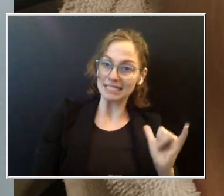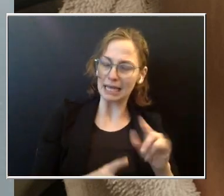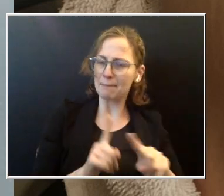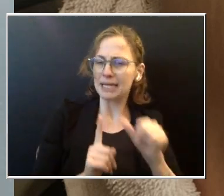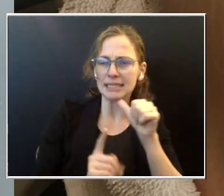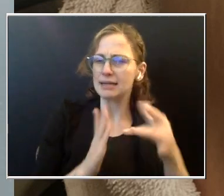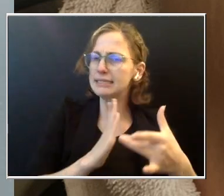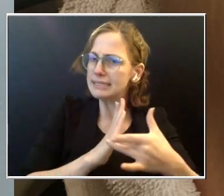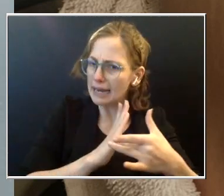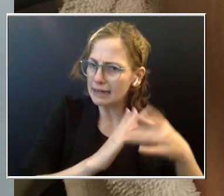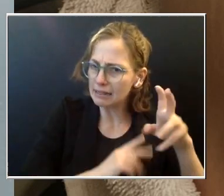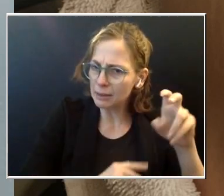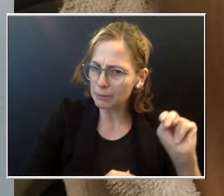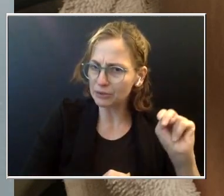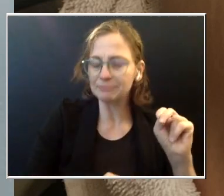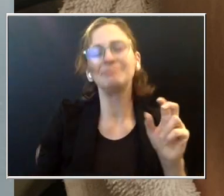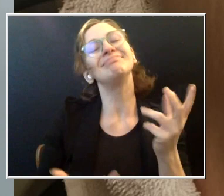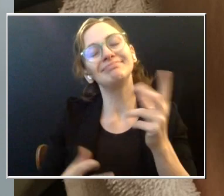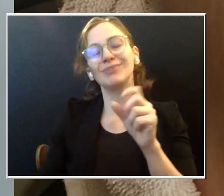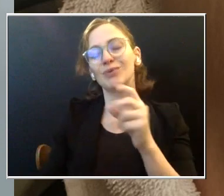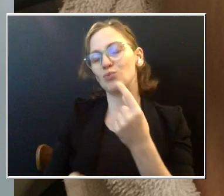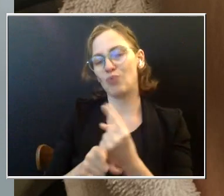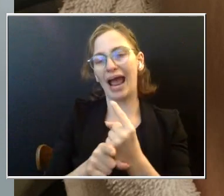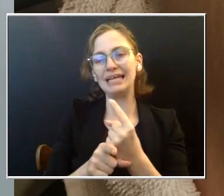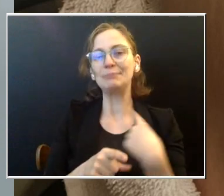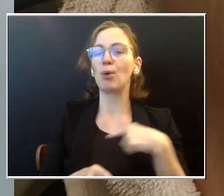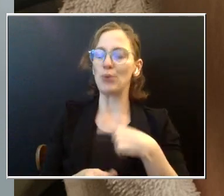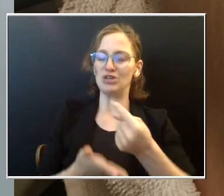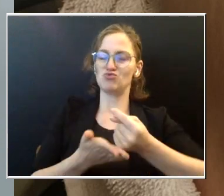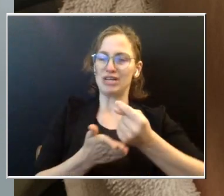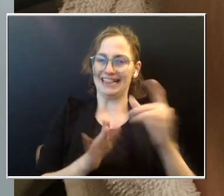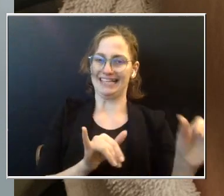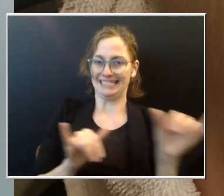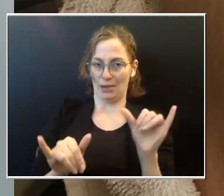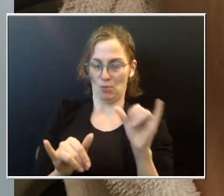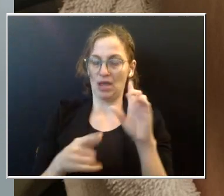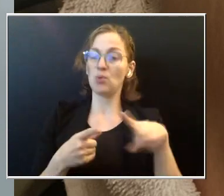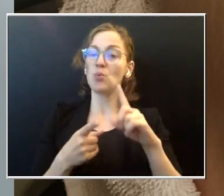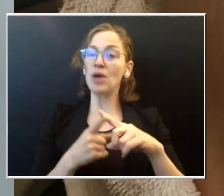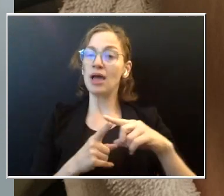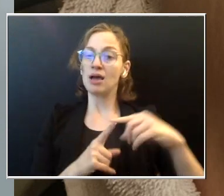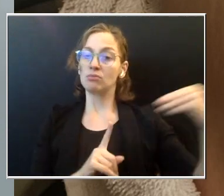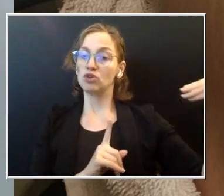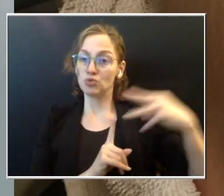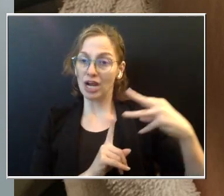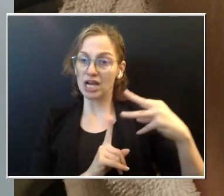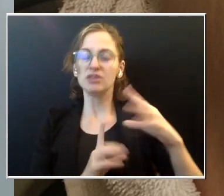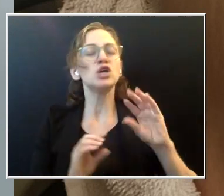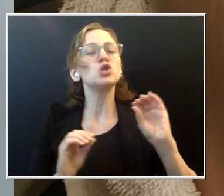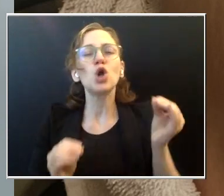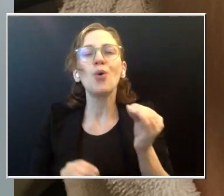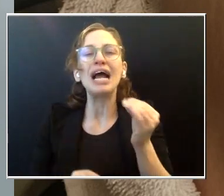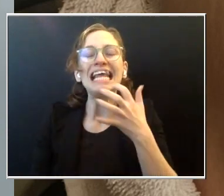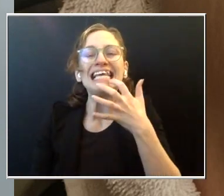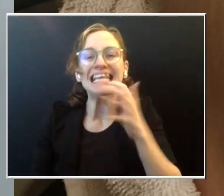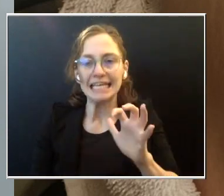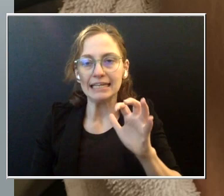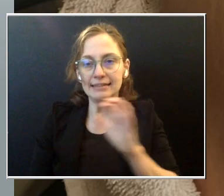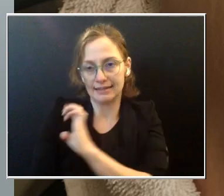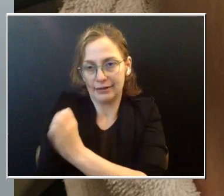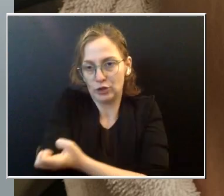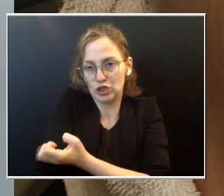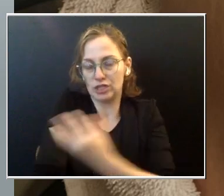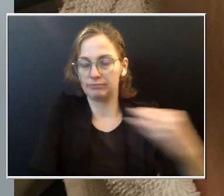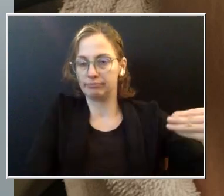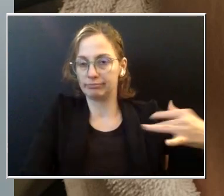give radiation therapy, there's actually no transfer of heat energy to the patient whatsoever. What we're seeing here is the result of interfering with Claudia's